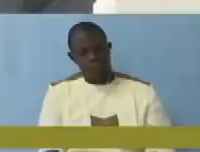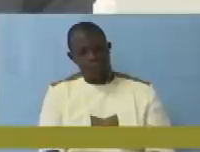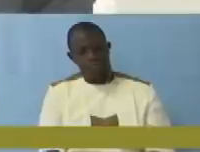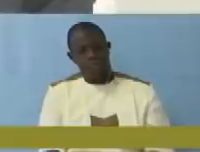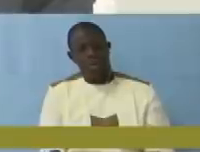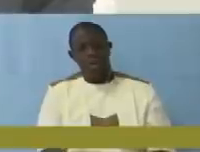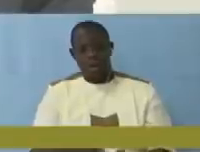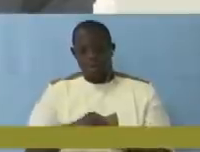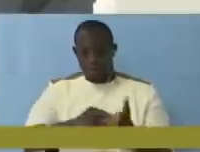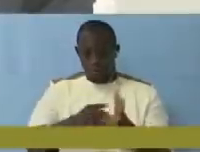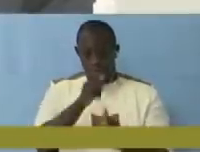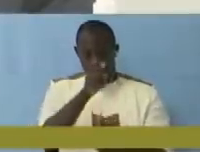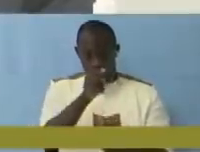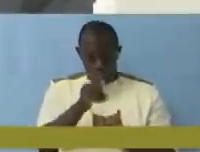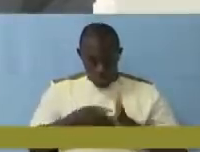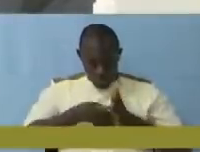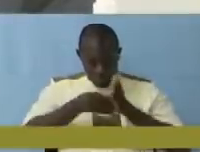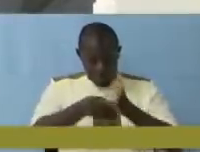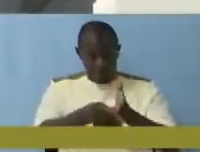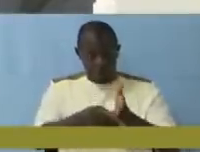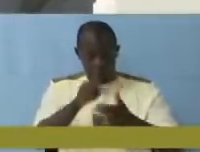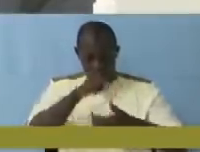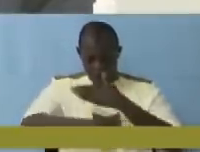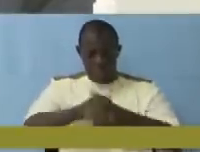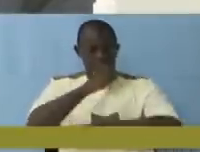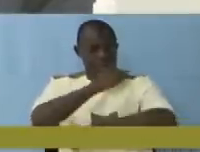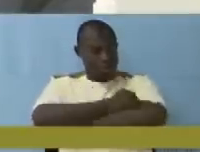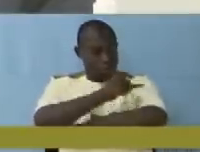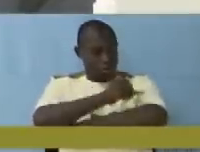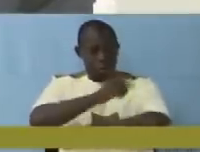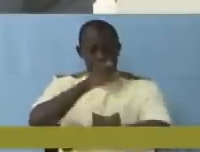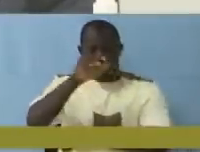That you are a director in the institution,